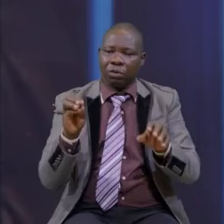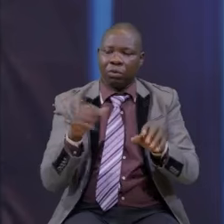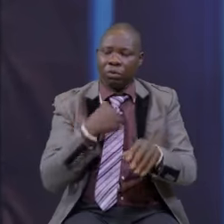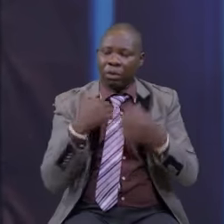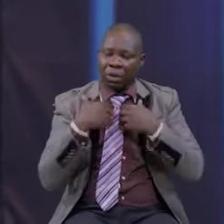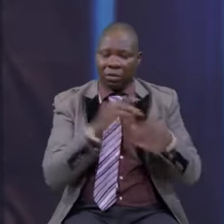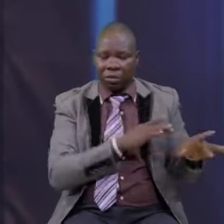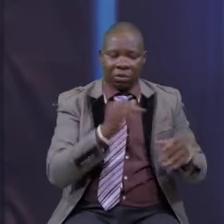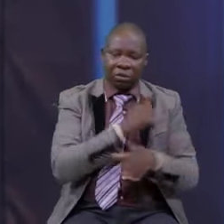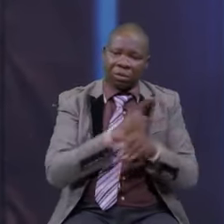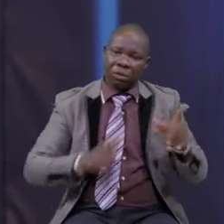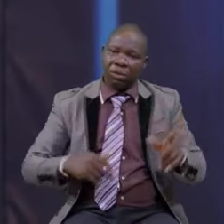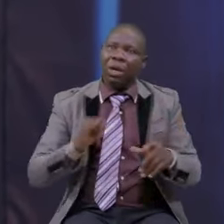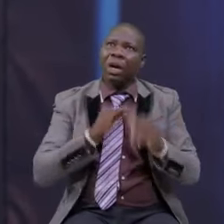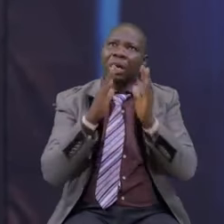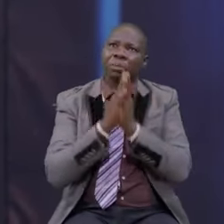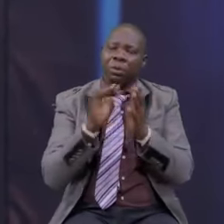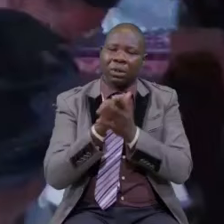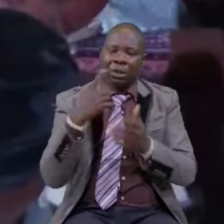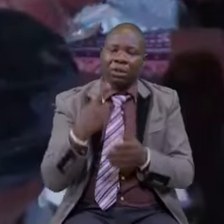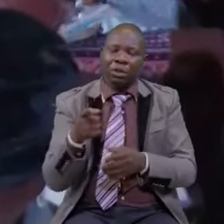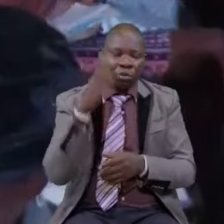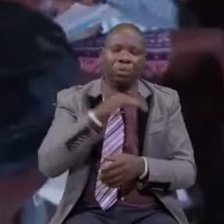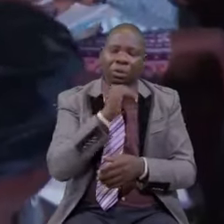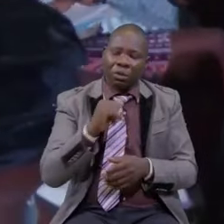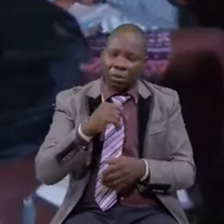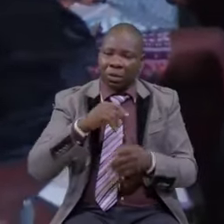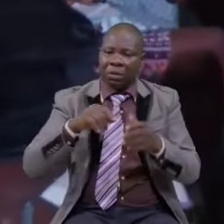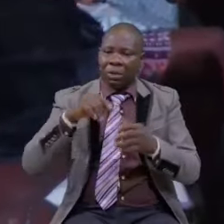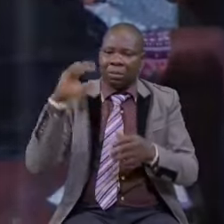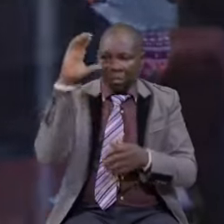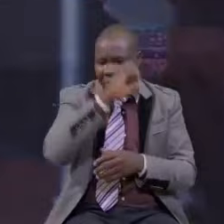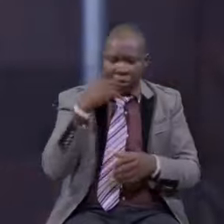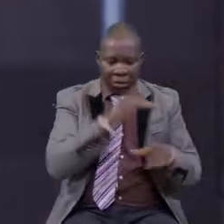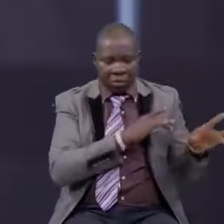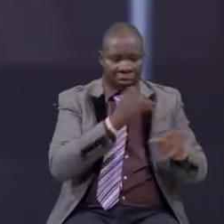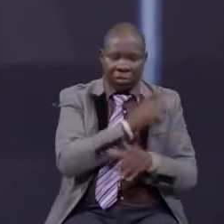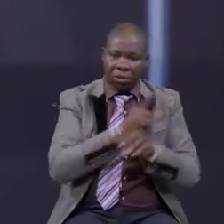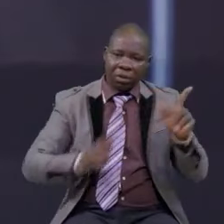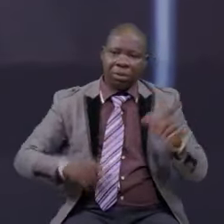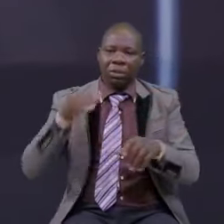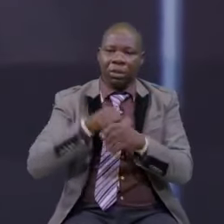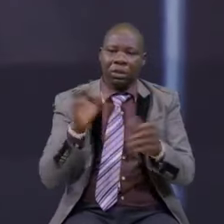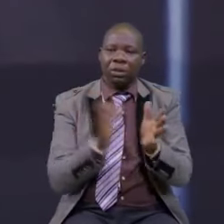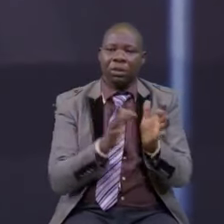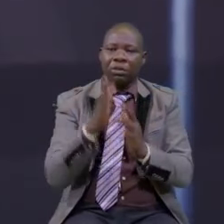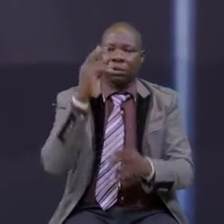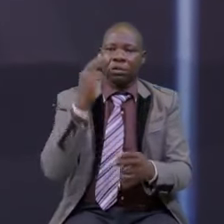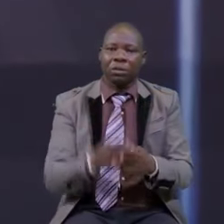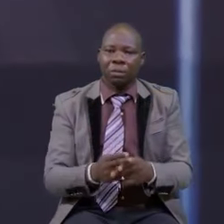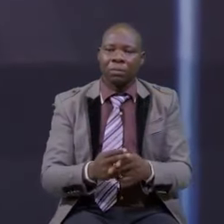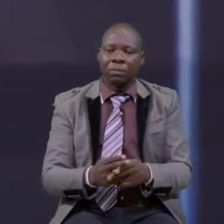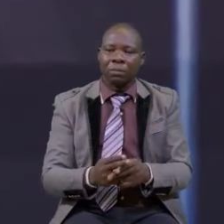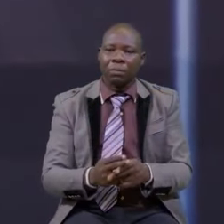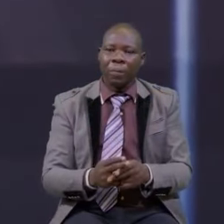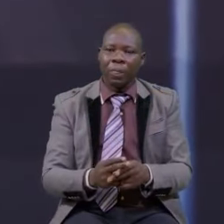Lord will not elude you in Jesus' name. Amen. And then after you've got the mercy of the Lord, show mercy.